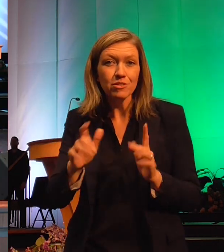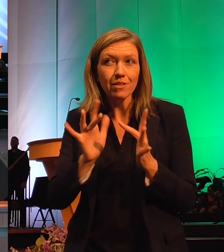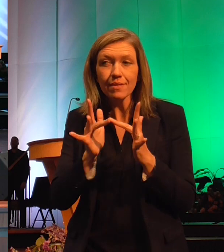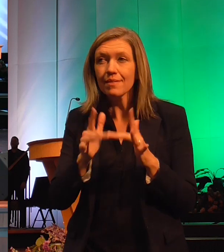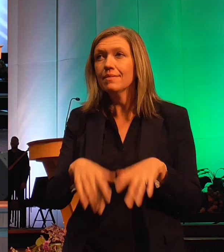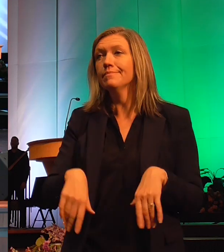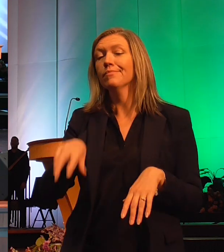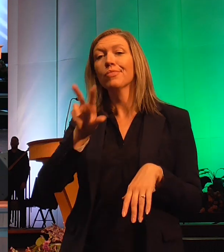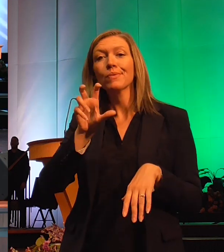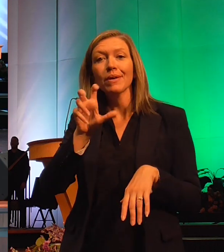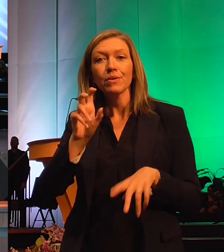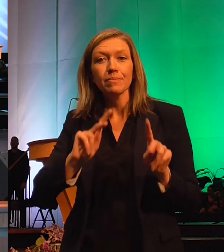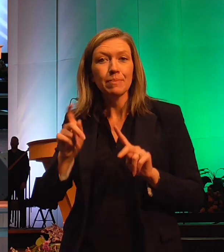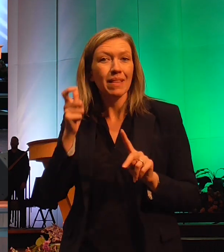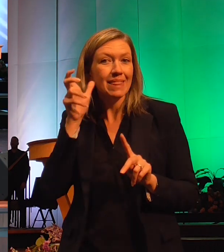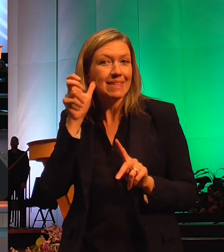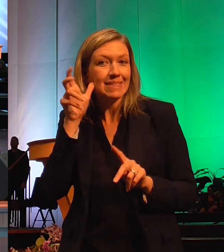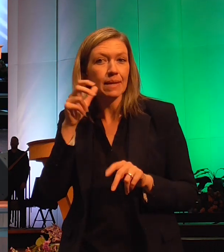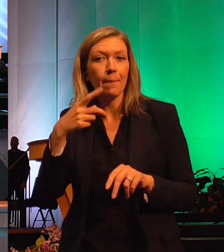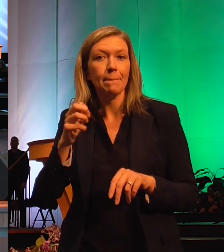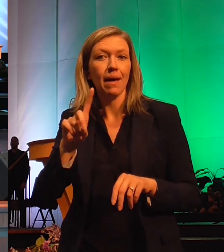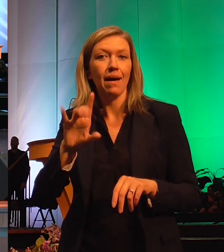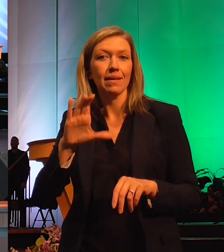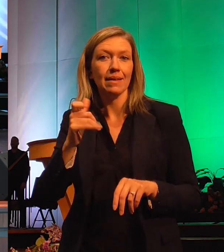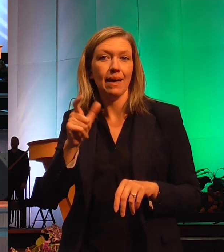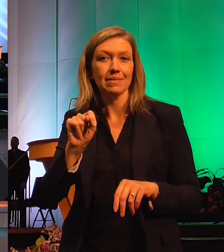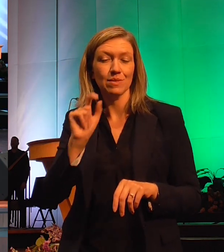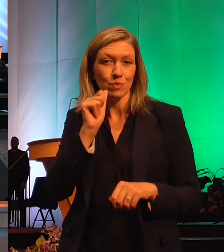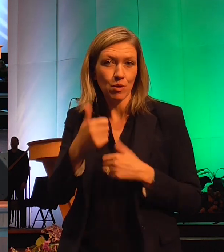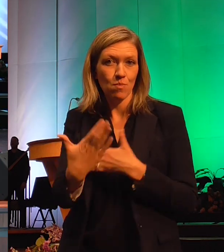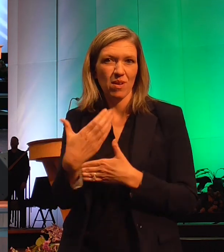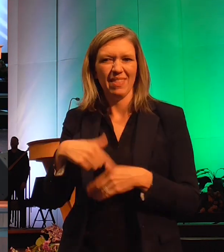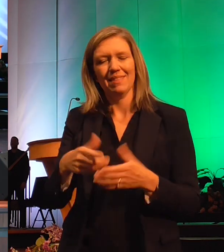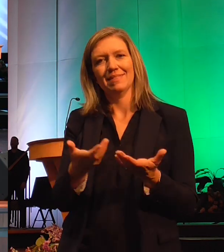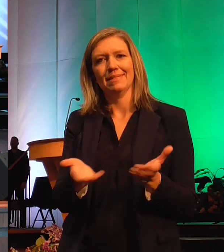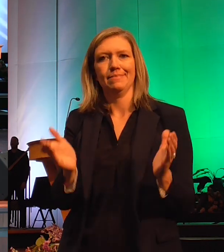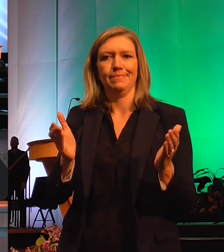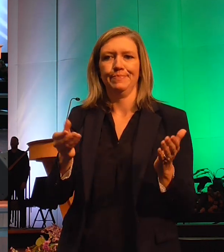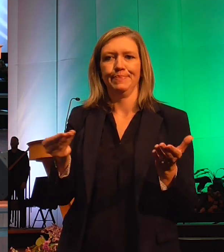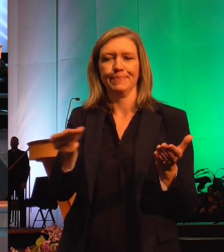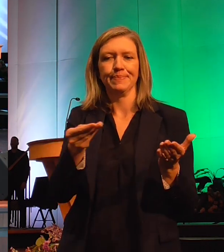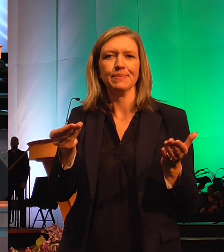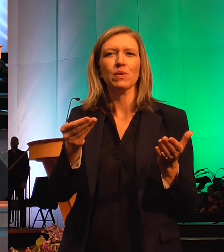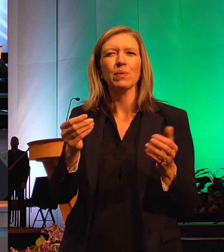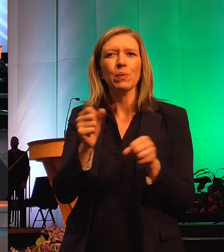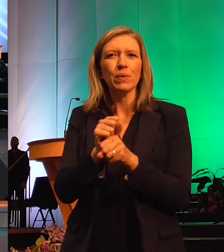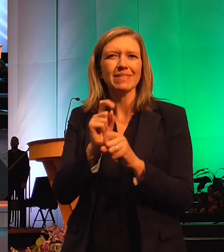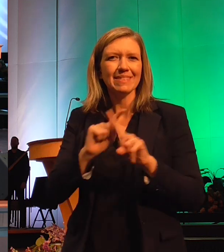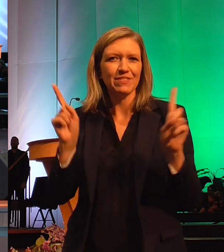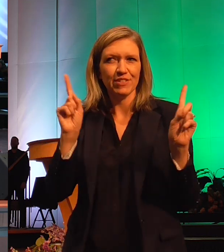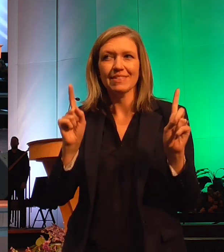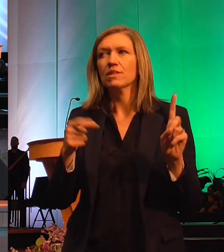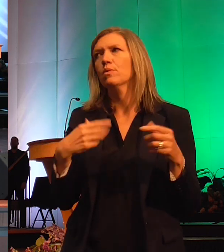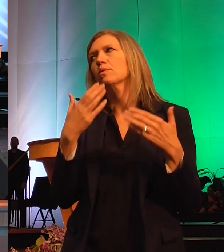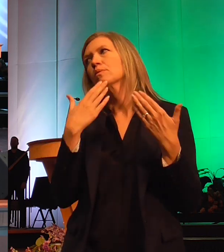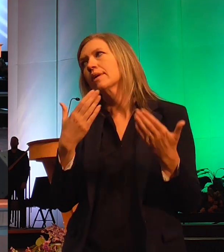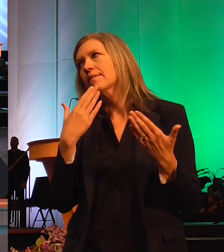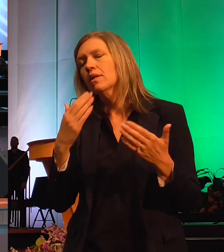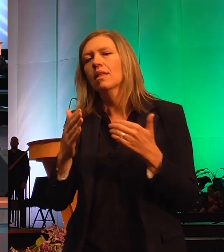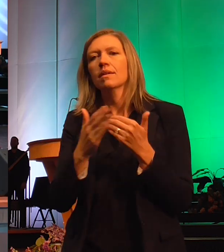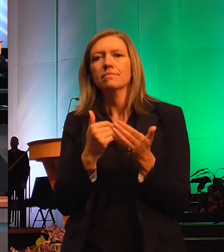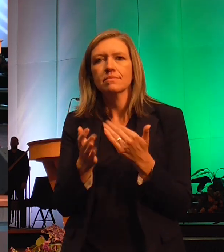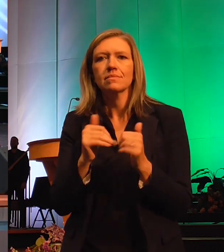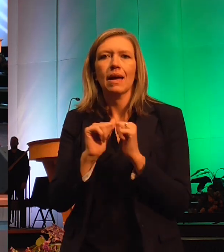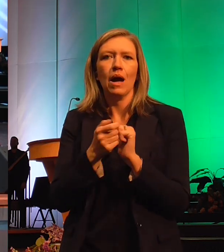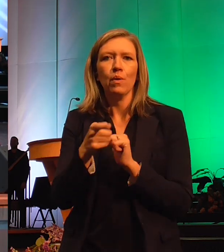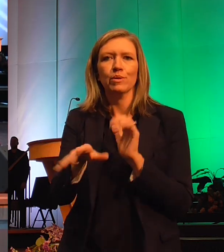podcast of the service tomorrow morning, the offering plate works in a very different way. And so I would tell you, we are so grateful for however you